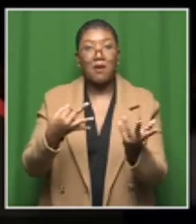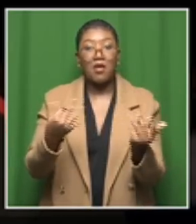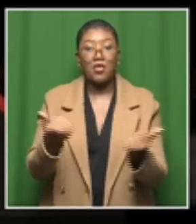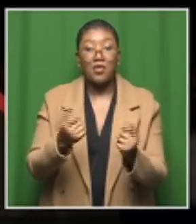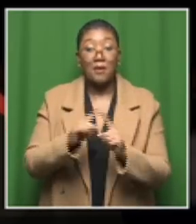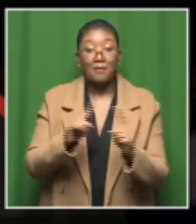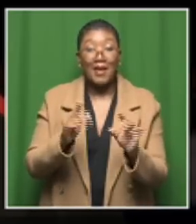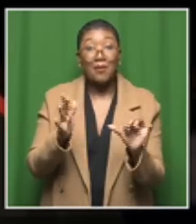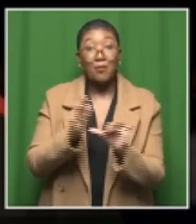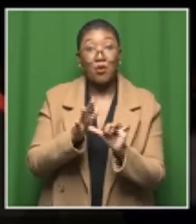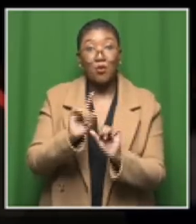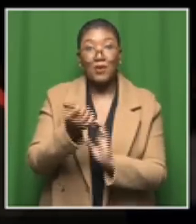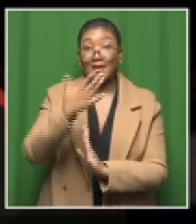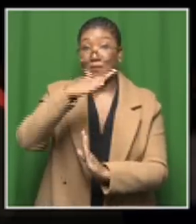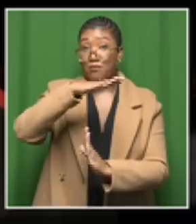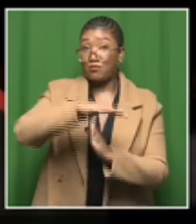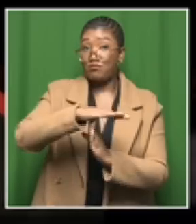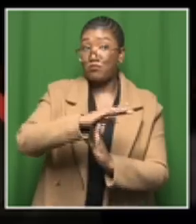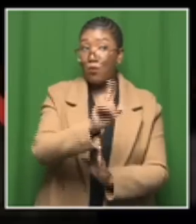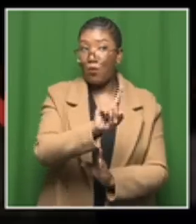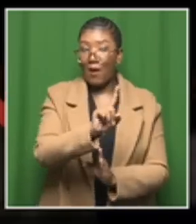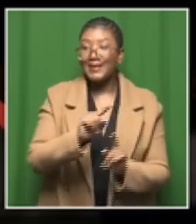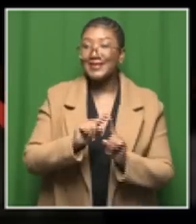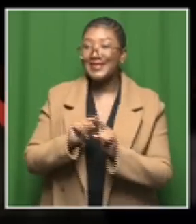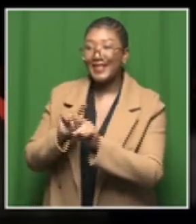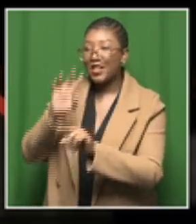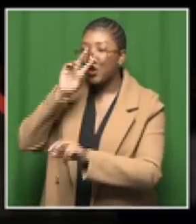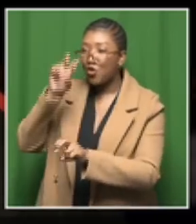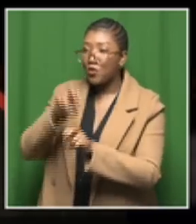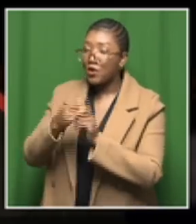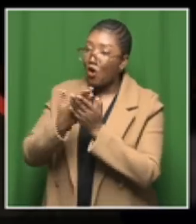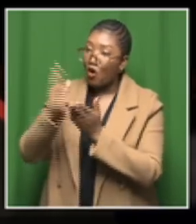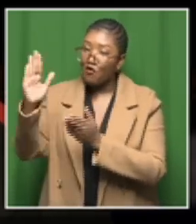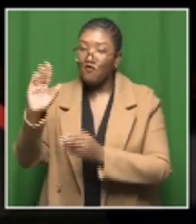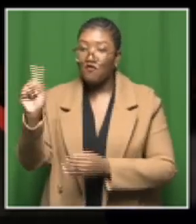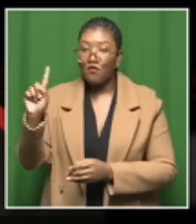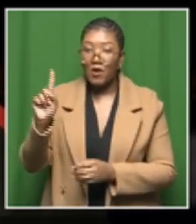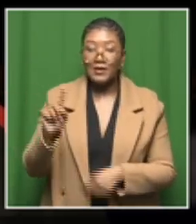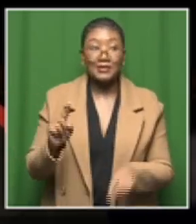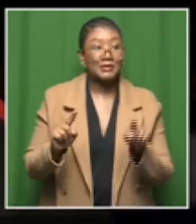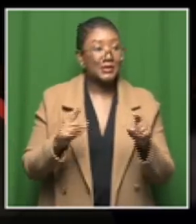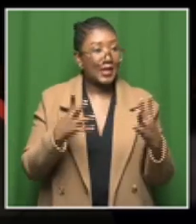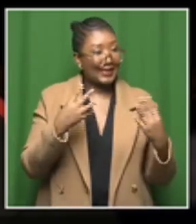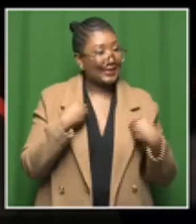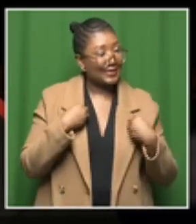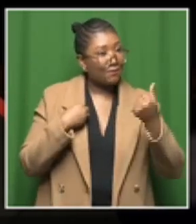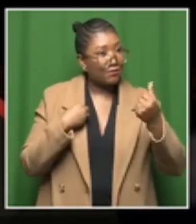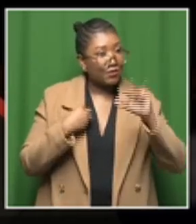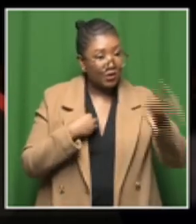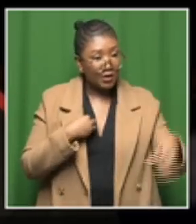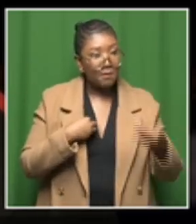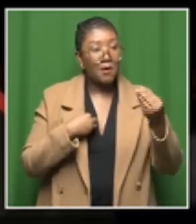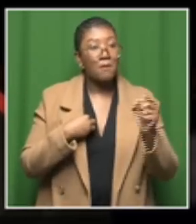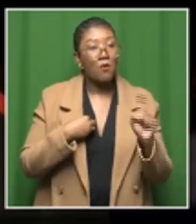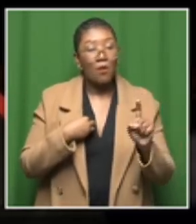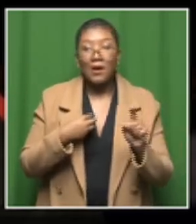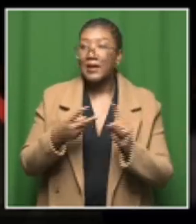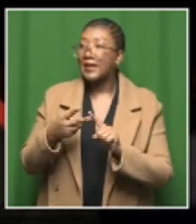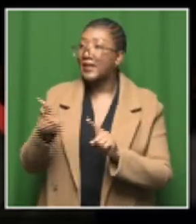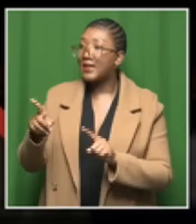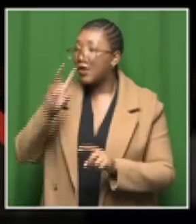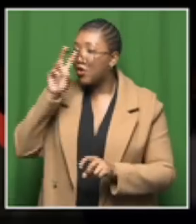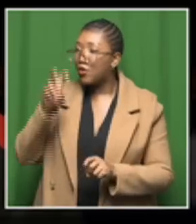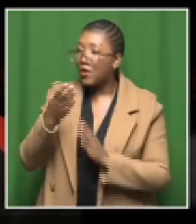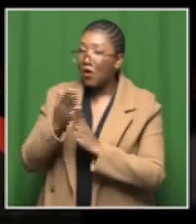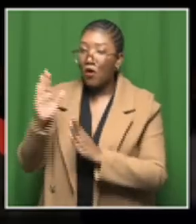have, what can we live without, but also what are the acceptable and unacceptable revenue options to generate the funds. We think that we need to make sure